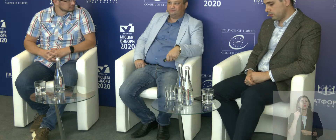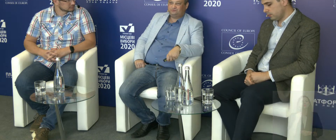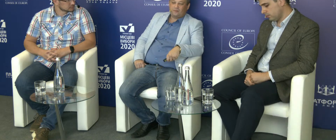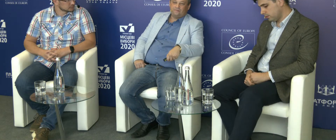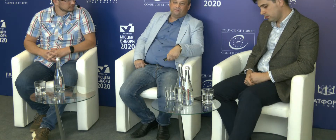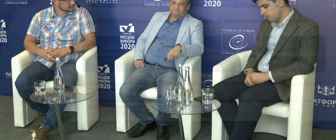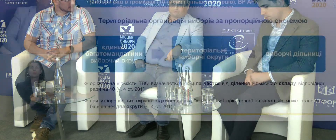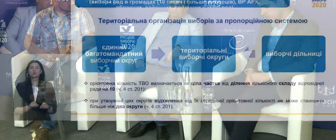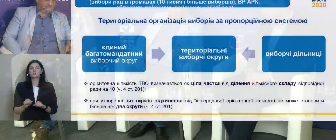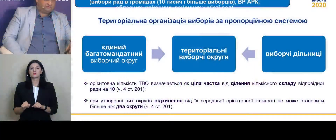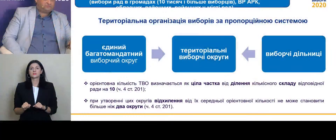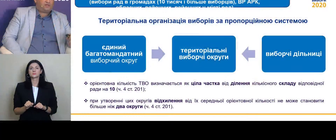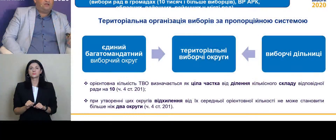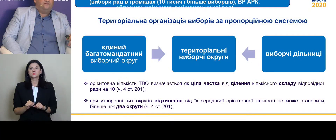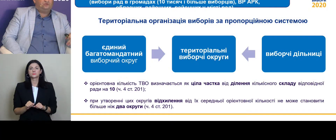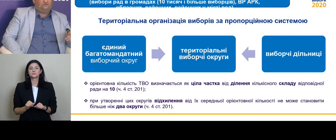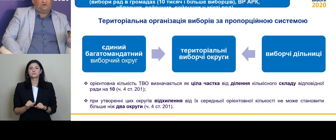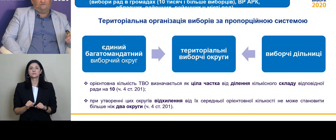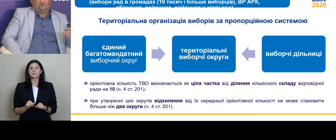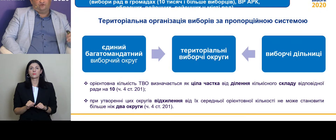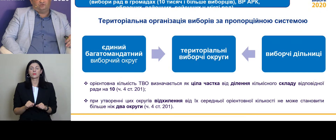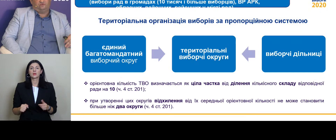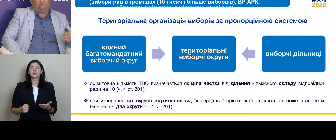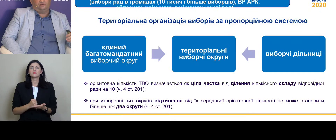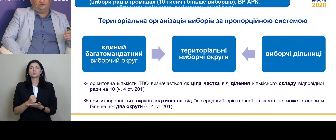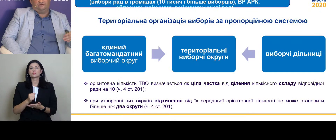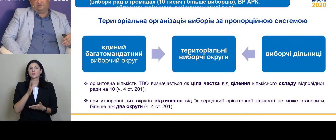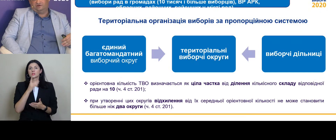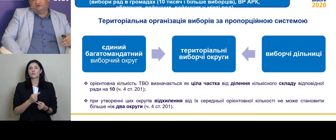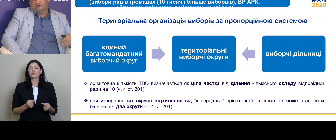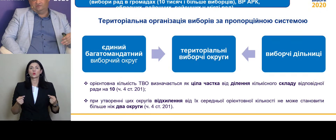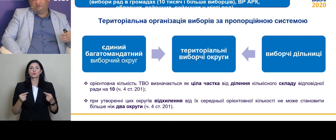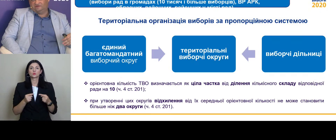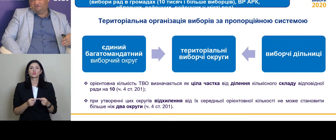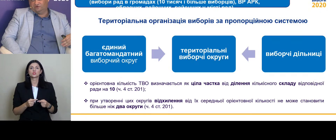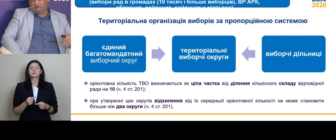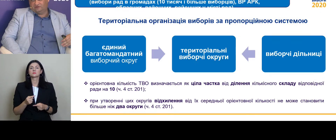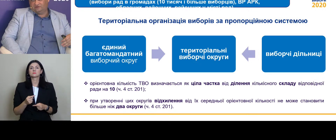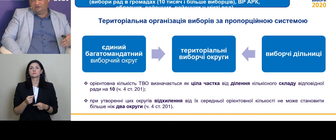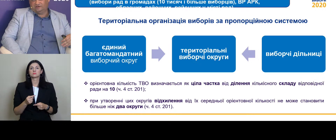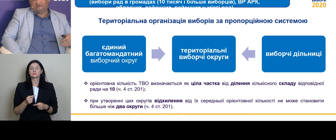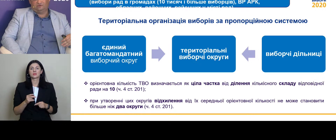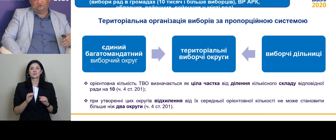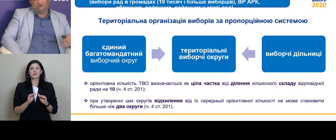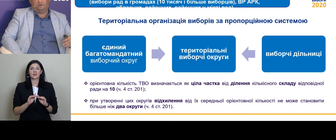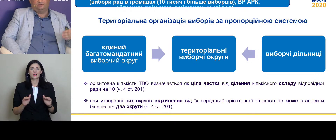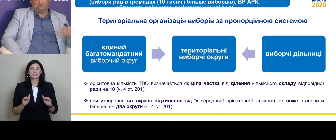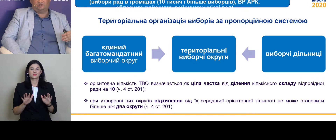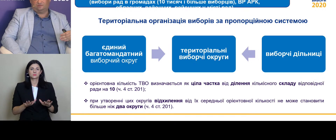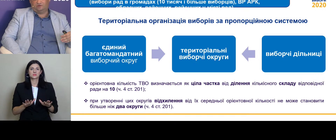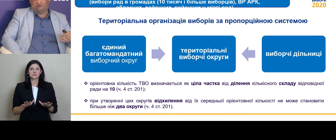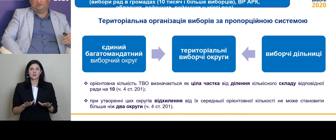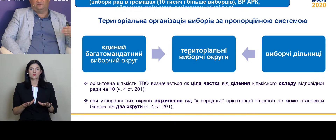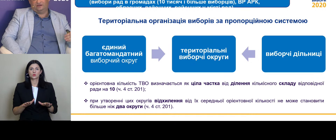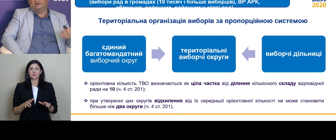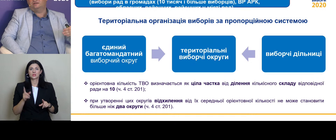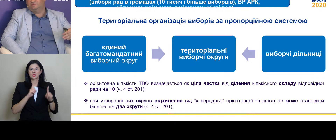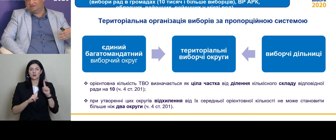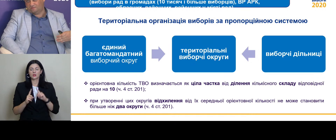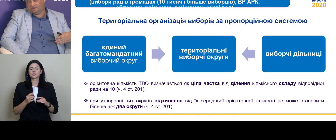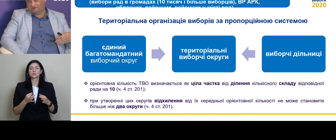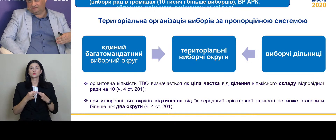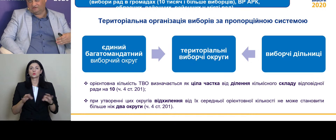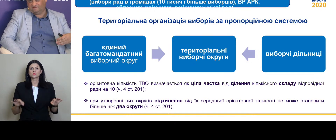aspect, and take into account the possibility to nominate the candidates to two levels of the